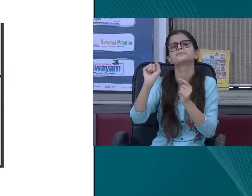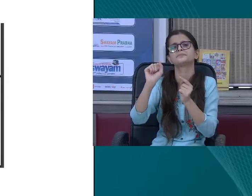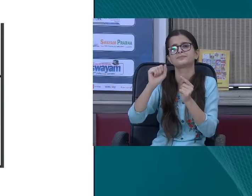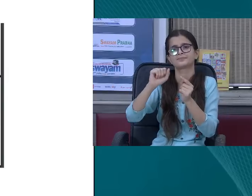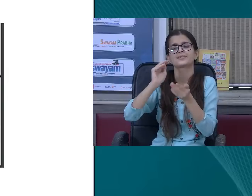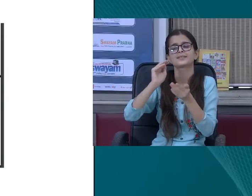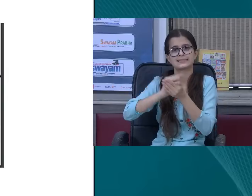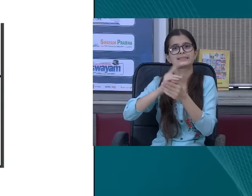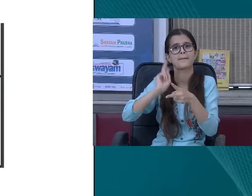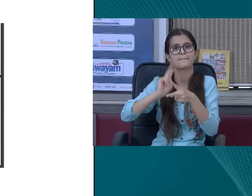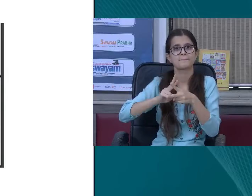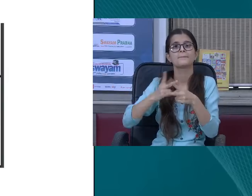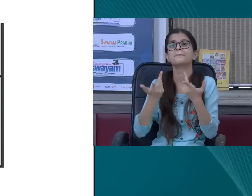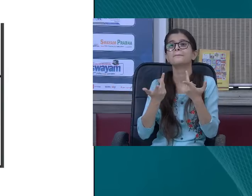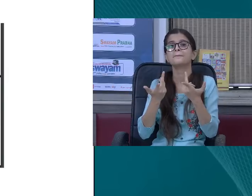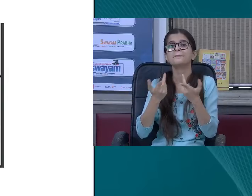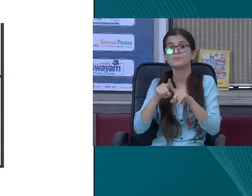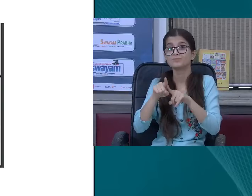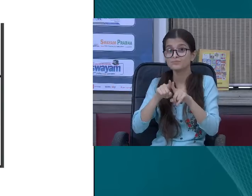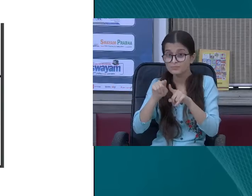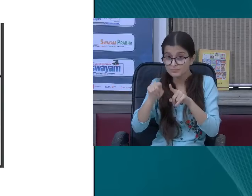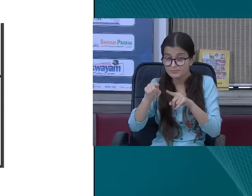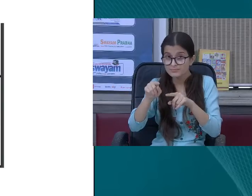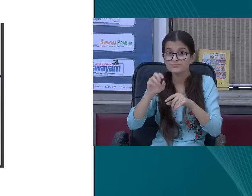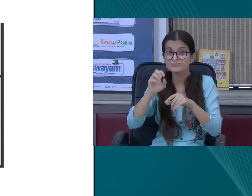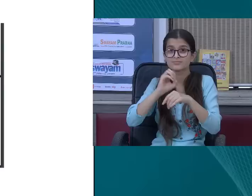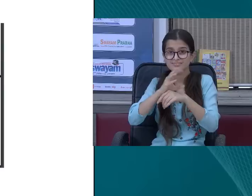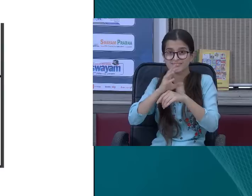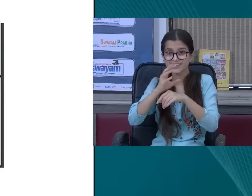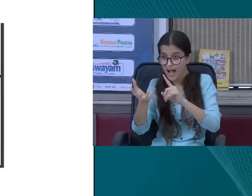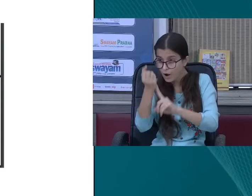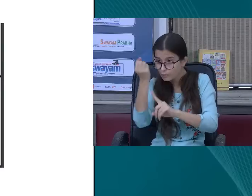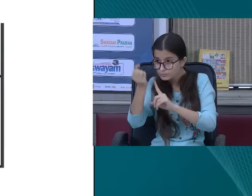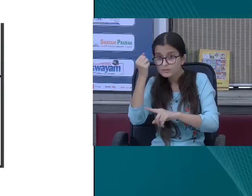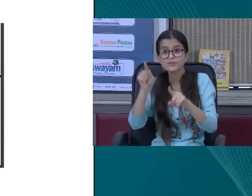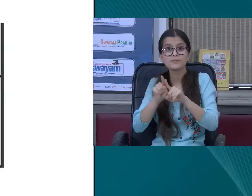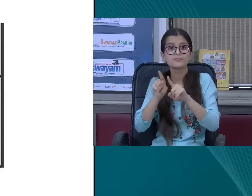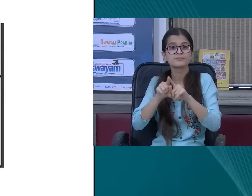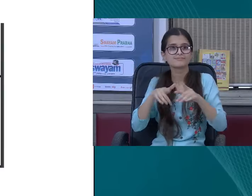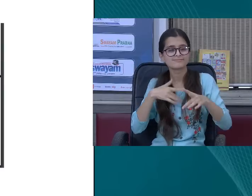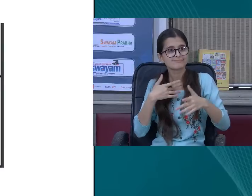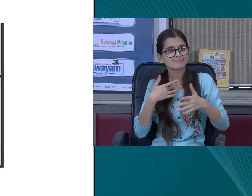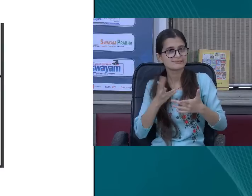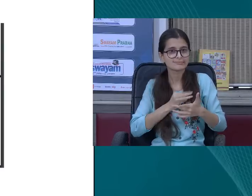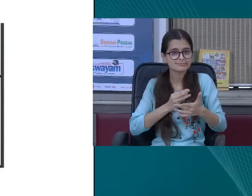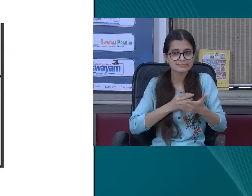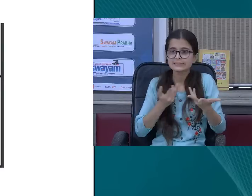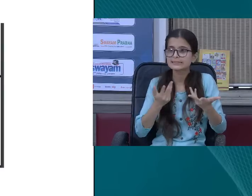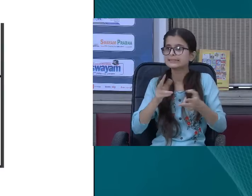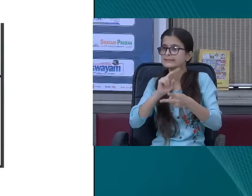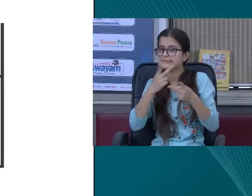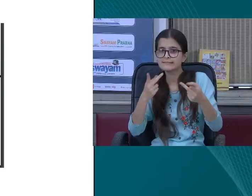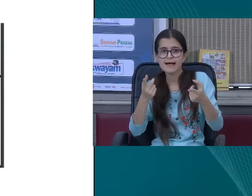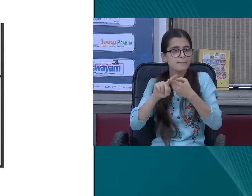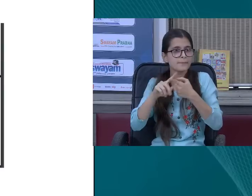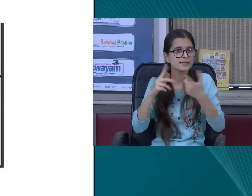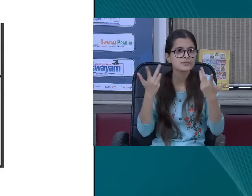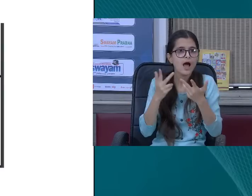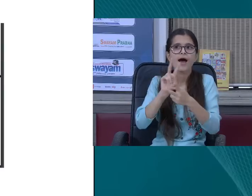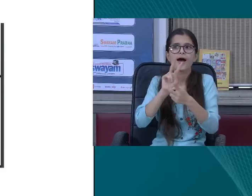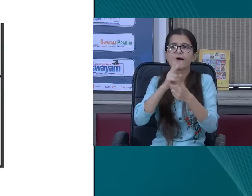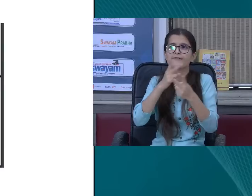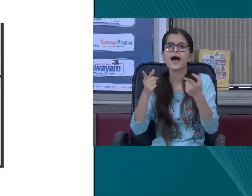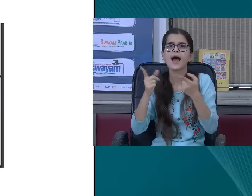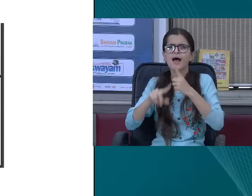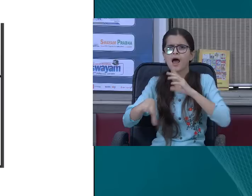the output will be spelling, testing, writing, or any kind of thing. But what is happening in the children with the